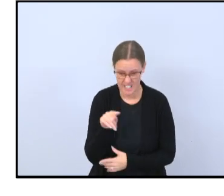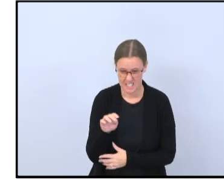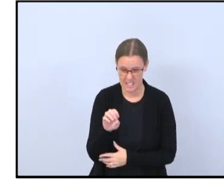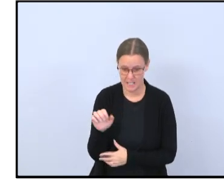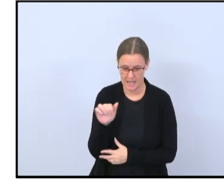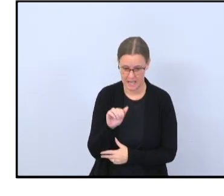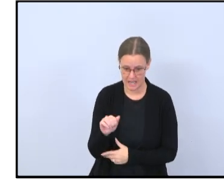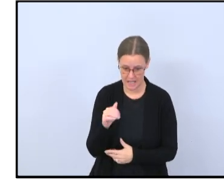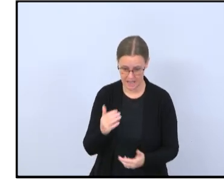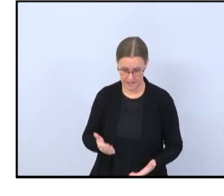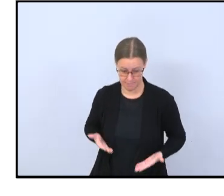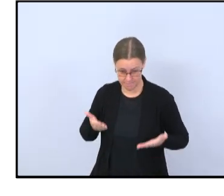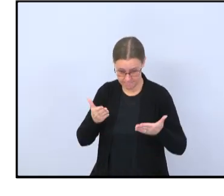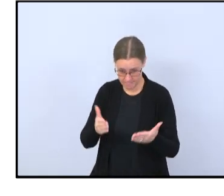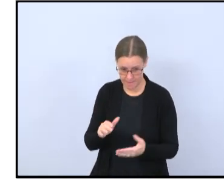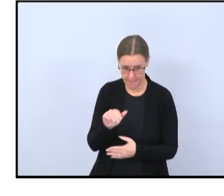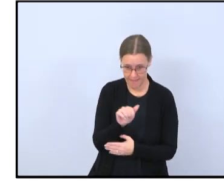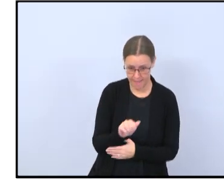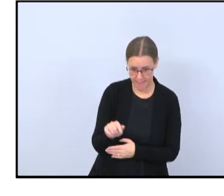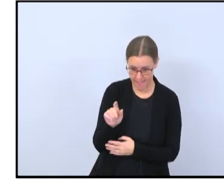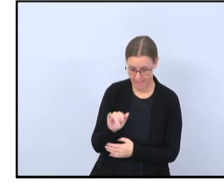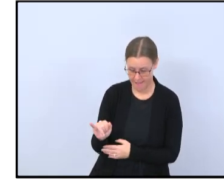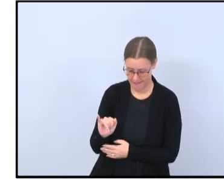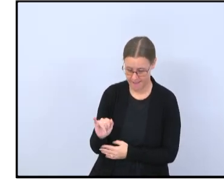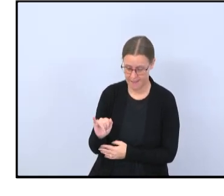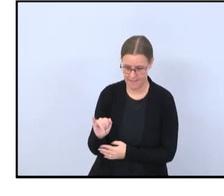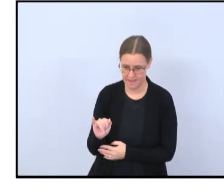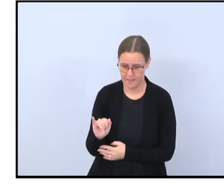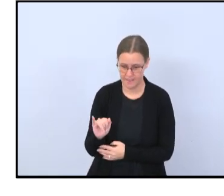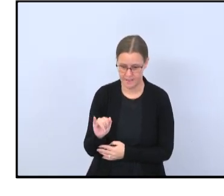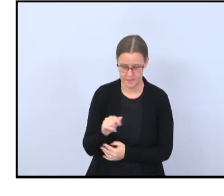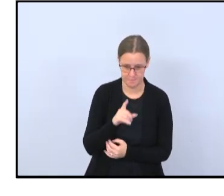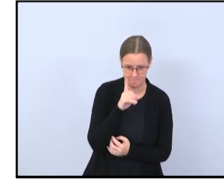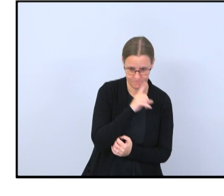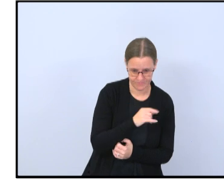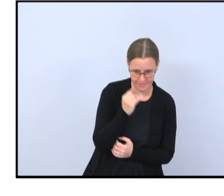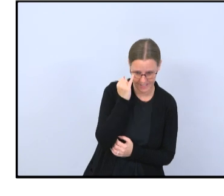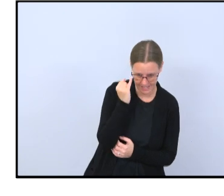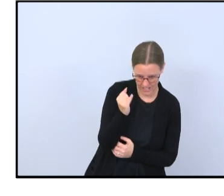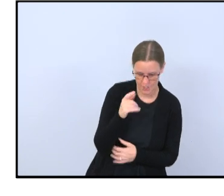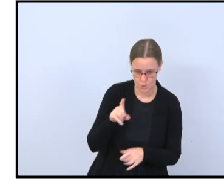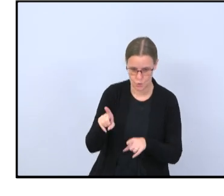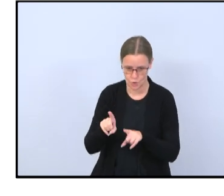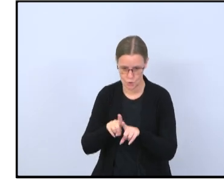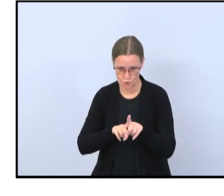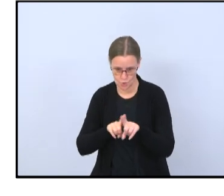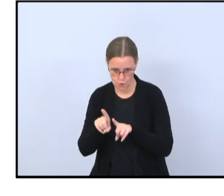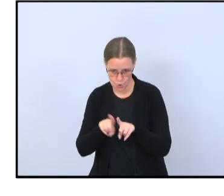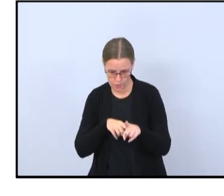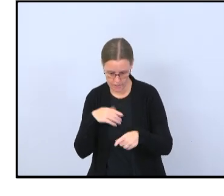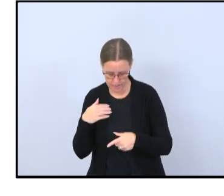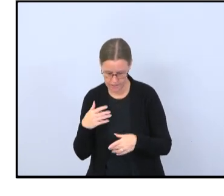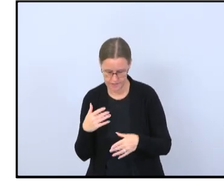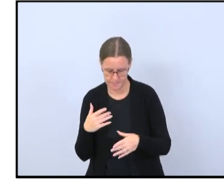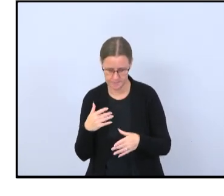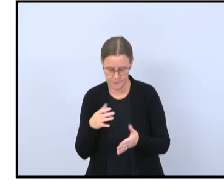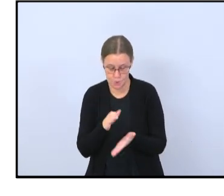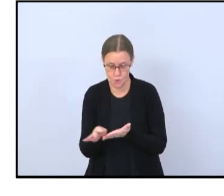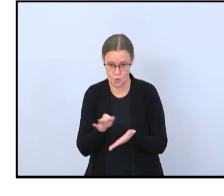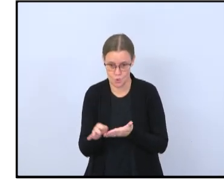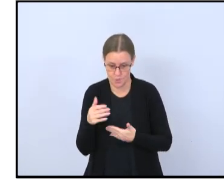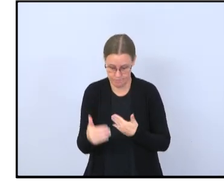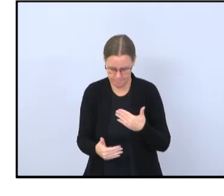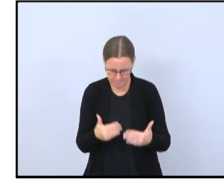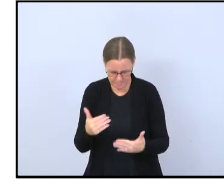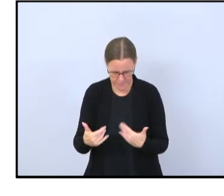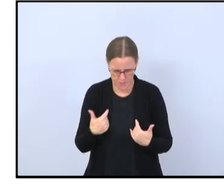introduced artificial intelligence, some of us know it as AI, into the scoring process, raising further questions and concerns about the